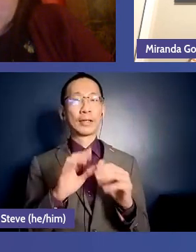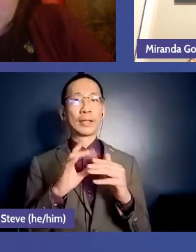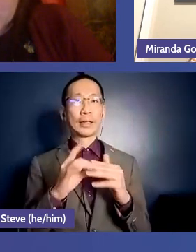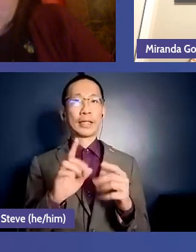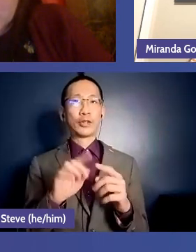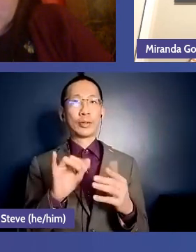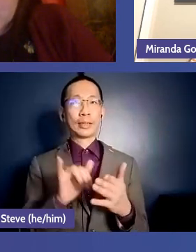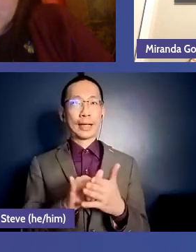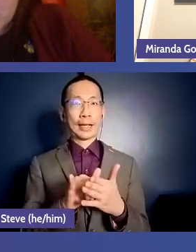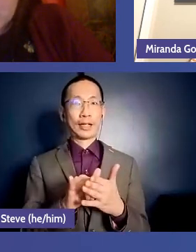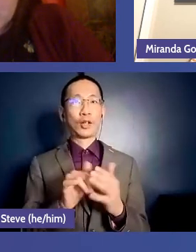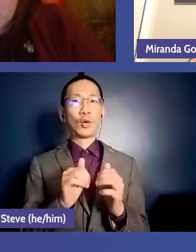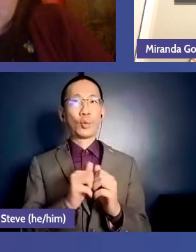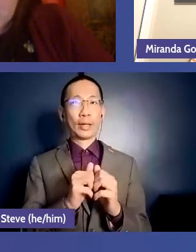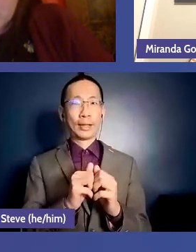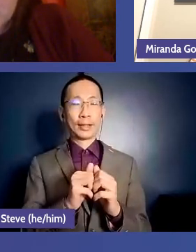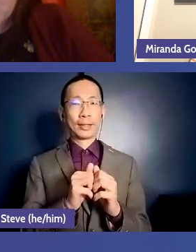by,